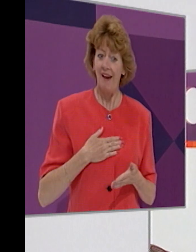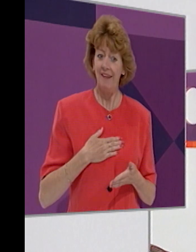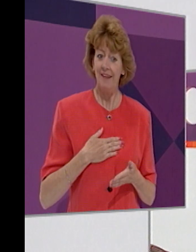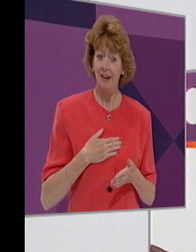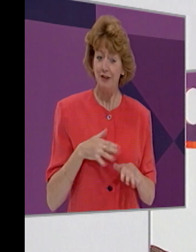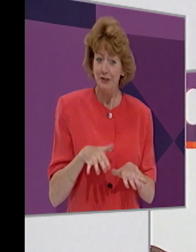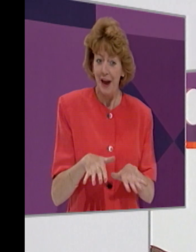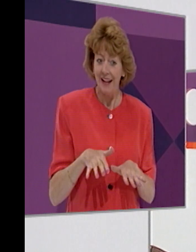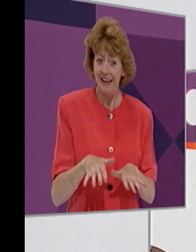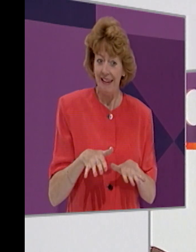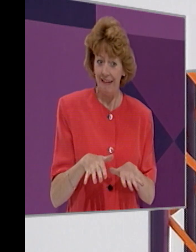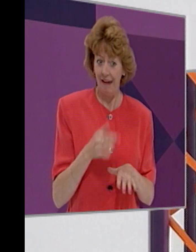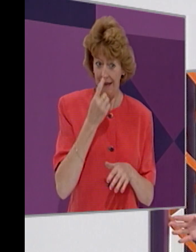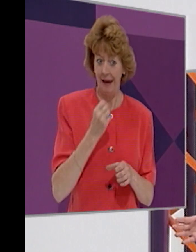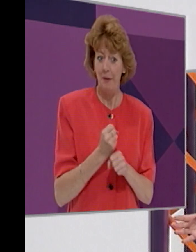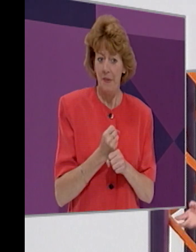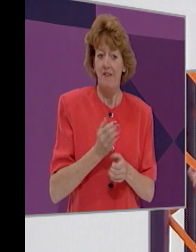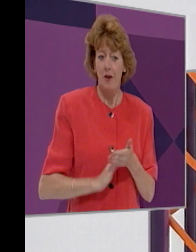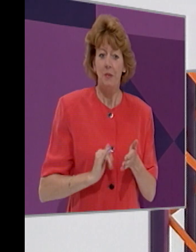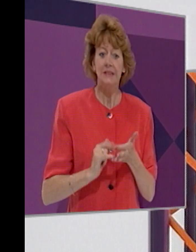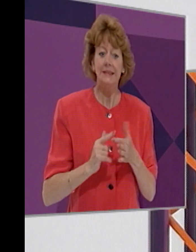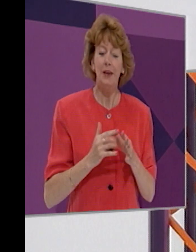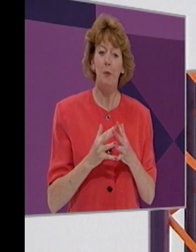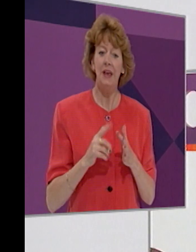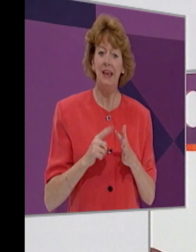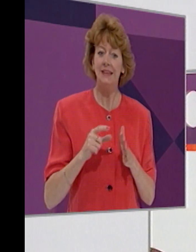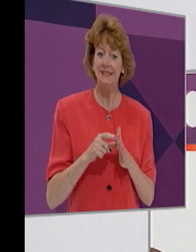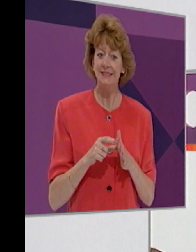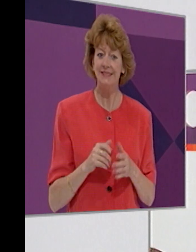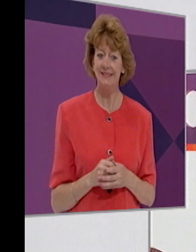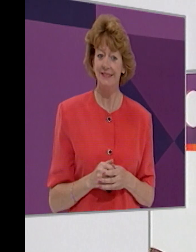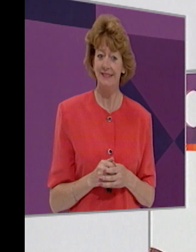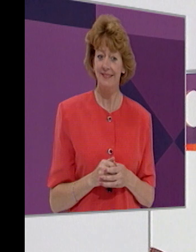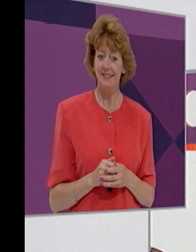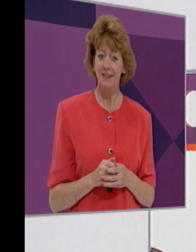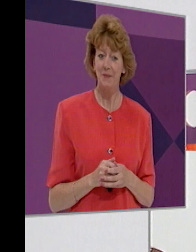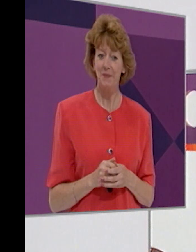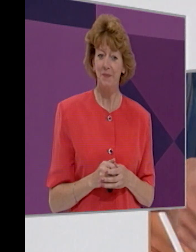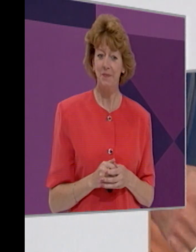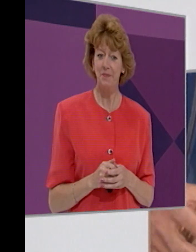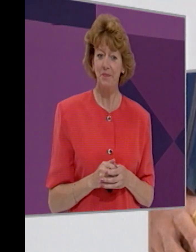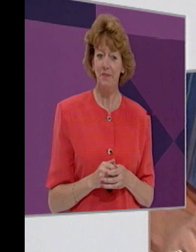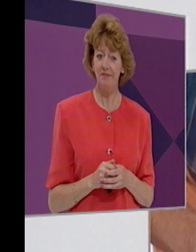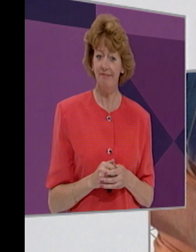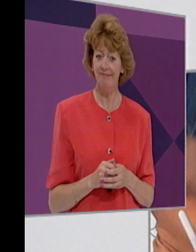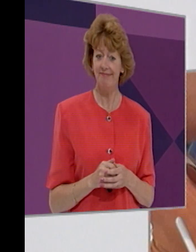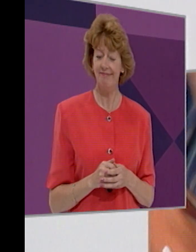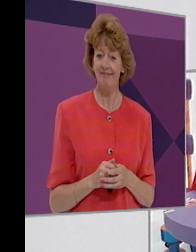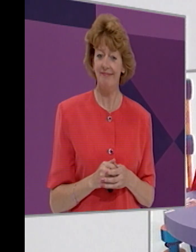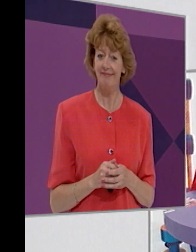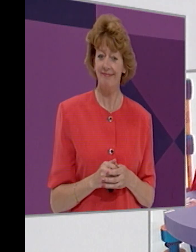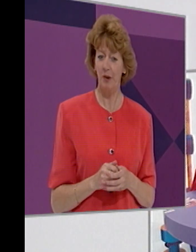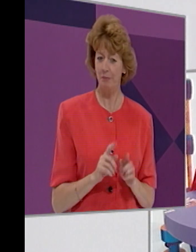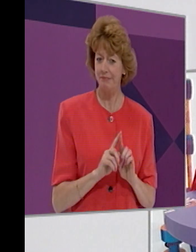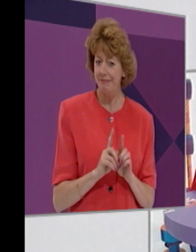your jelly? Jelly, you go and buy it in the supermarket. buy it in cubes and all that sort of thing. How about carrageene?